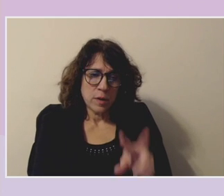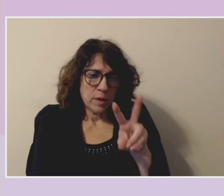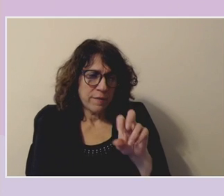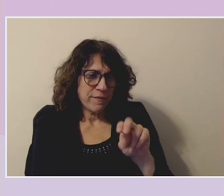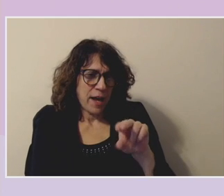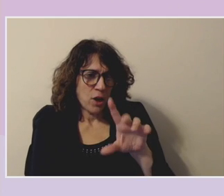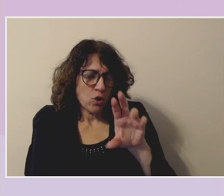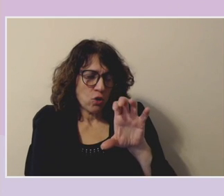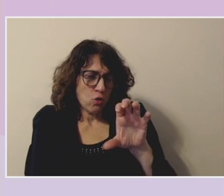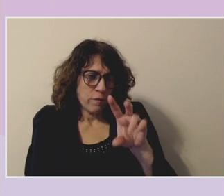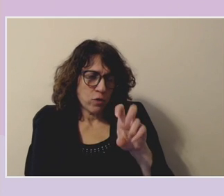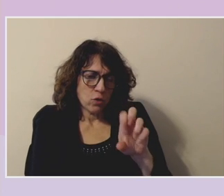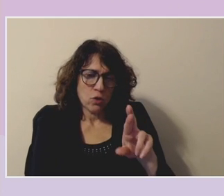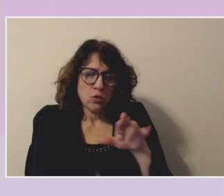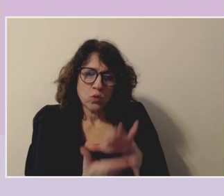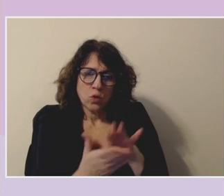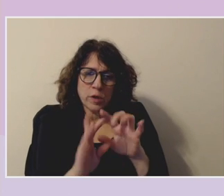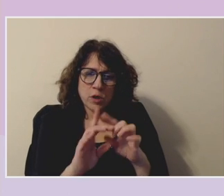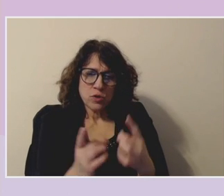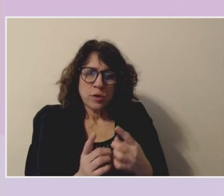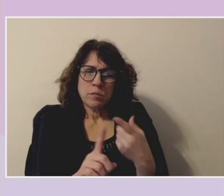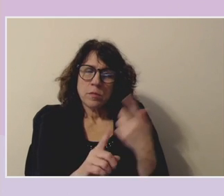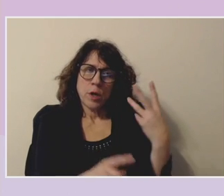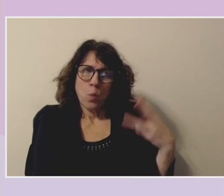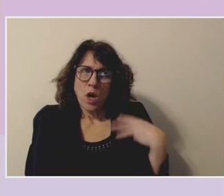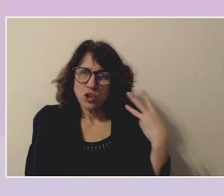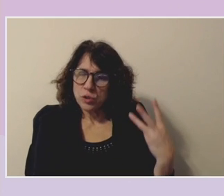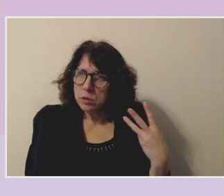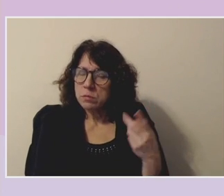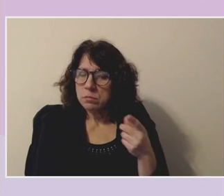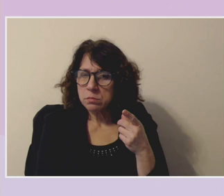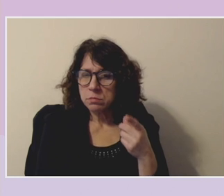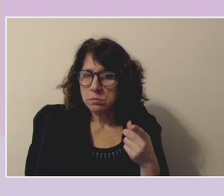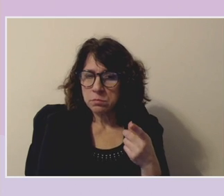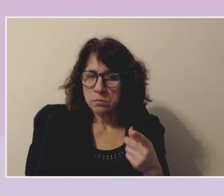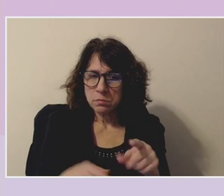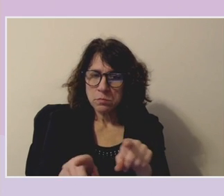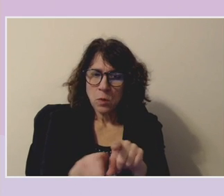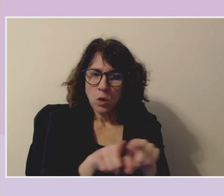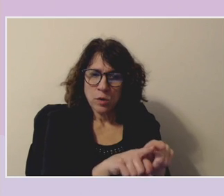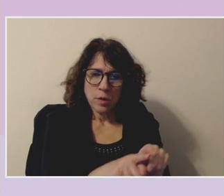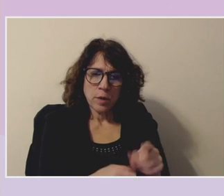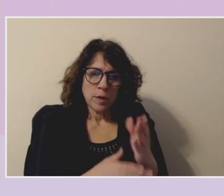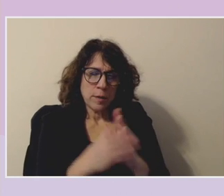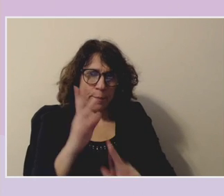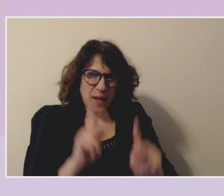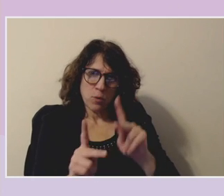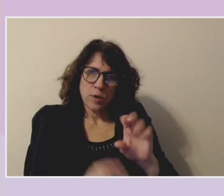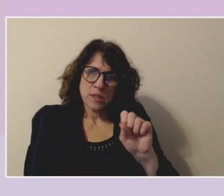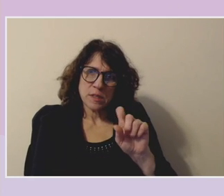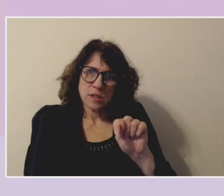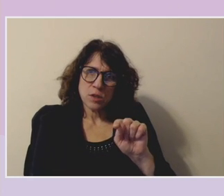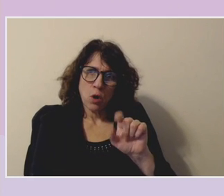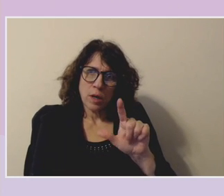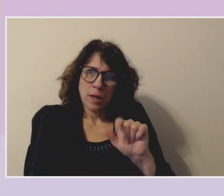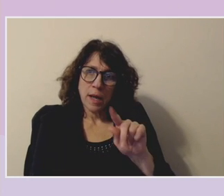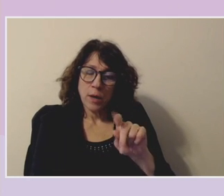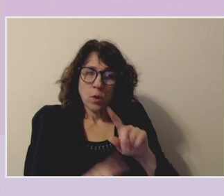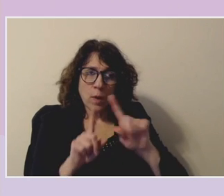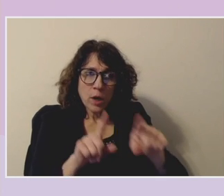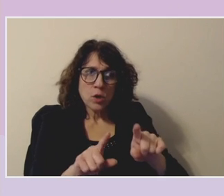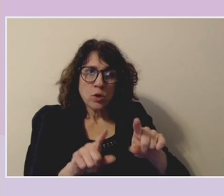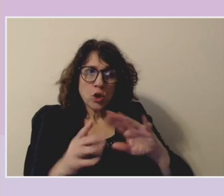in Washington. Some folks also went to see Promise Neighborhoods down in Salt Lake. We went to community school